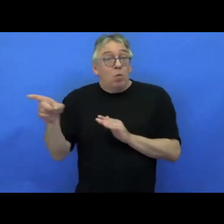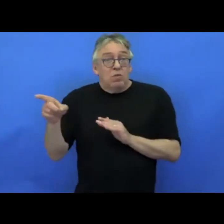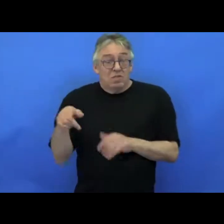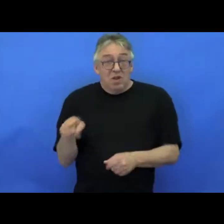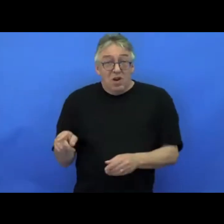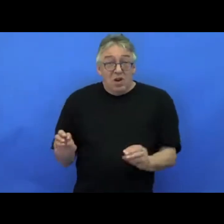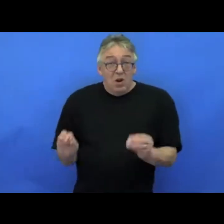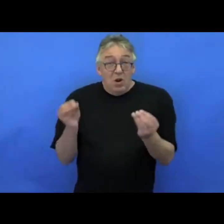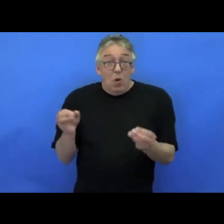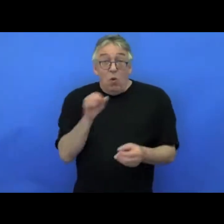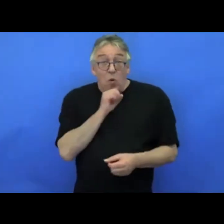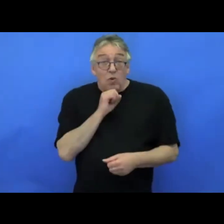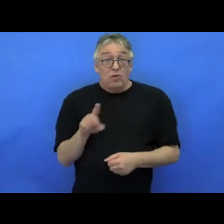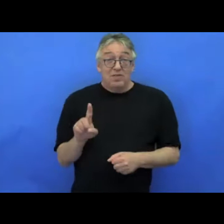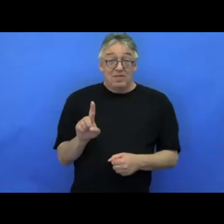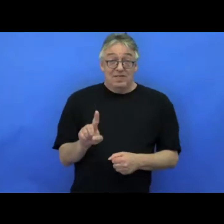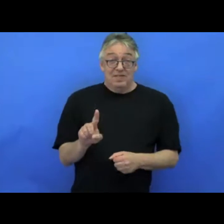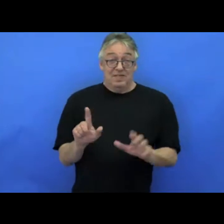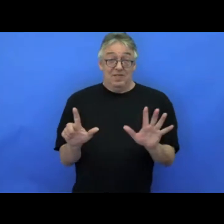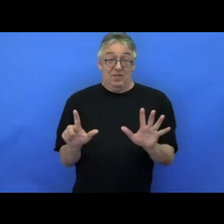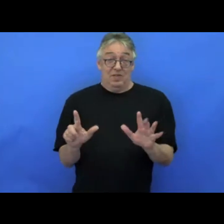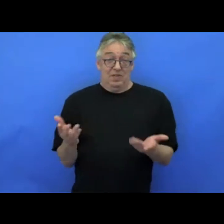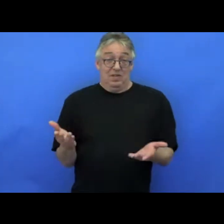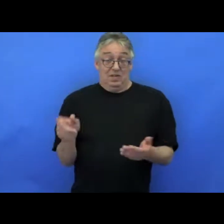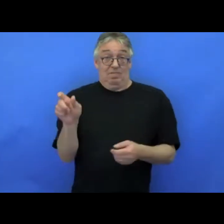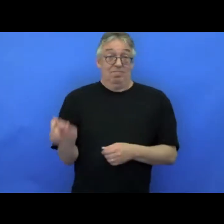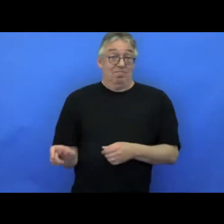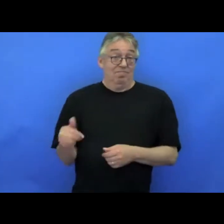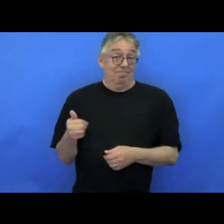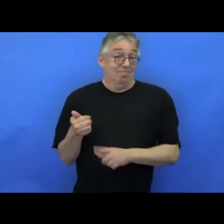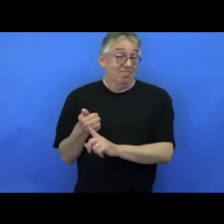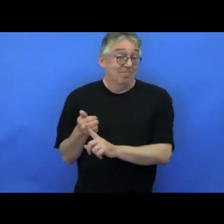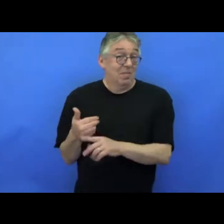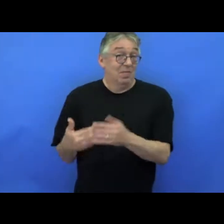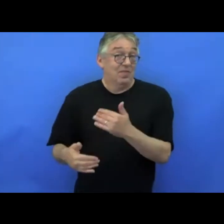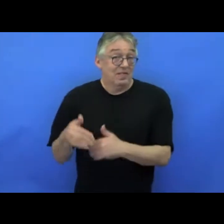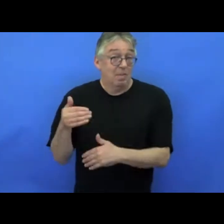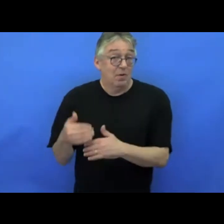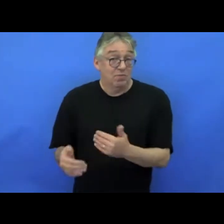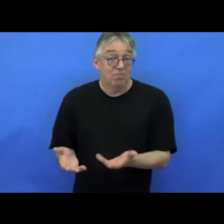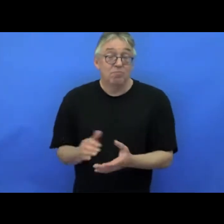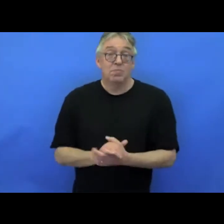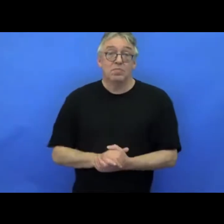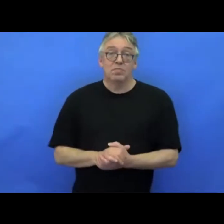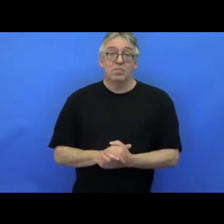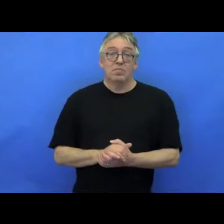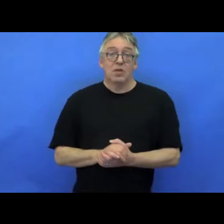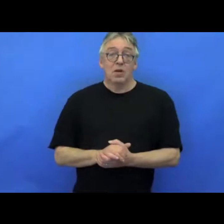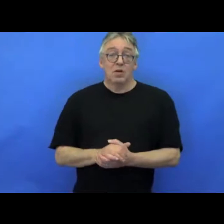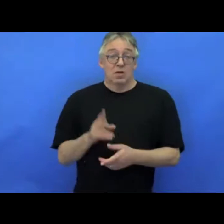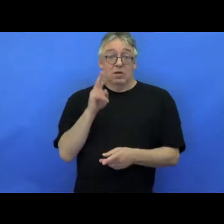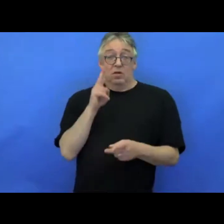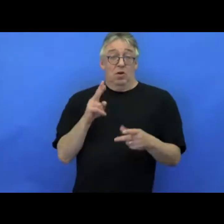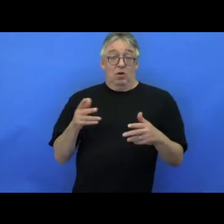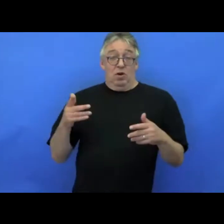old, and she was disabled, and because of the smoke around her,